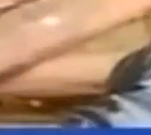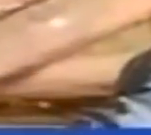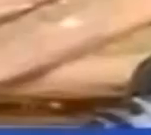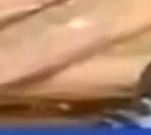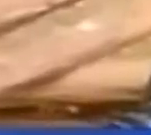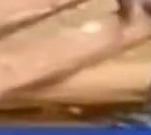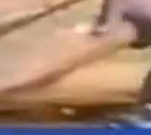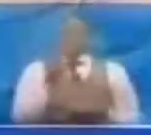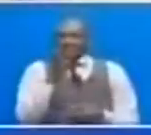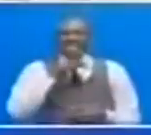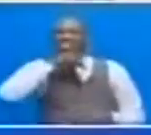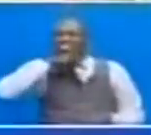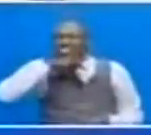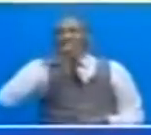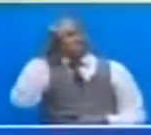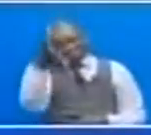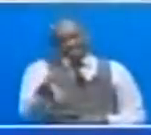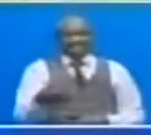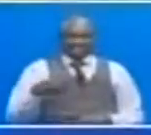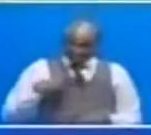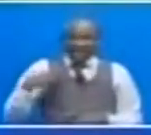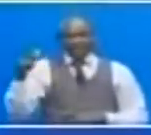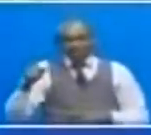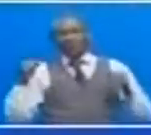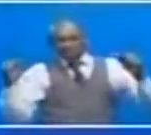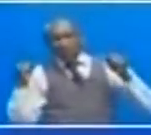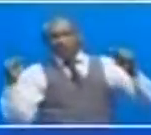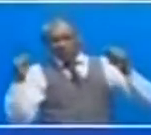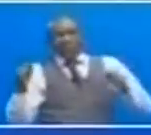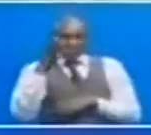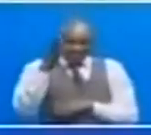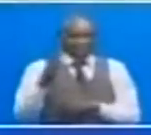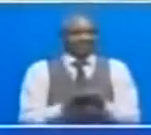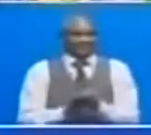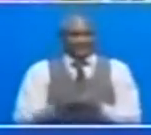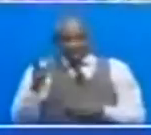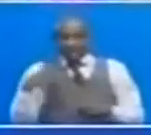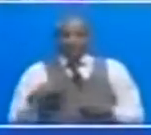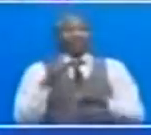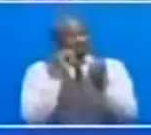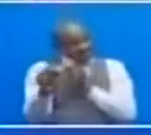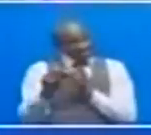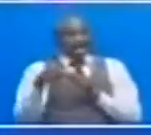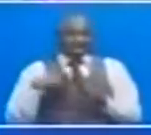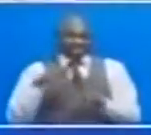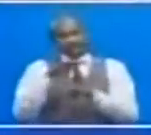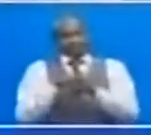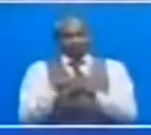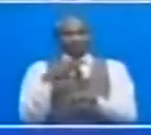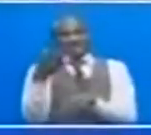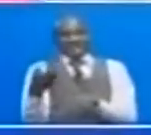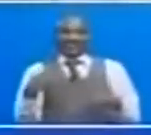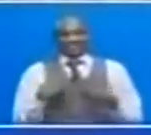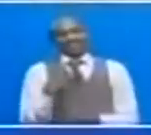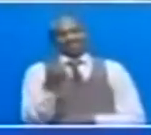Murky waters unrolled down as their colleagues cheered them on. There are those who were faster but had to be slowed by their colleagues. After